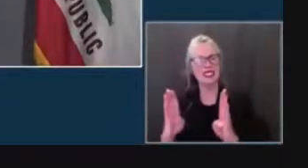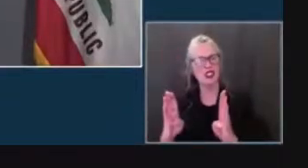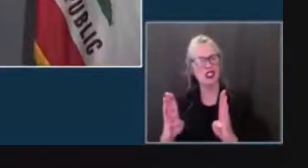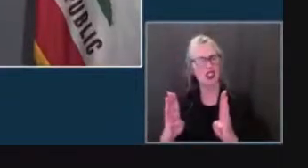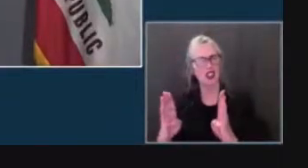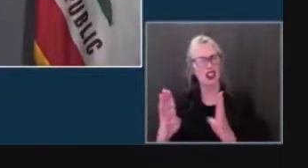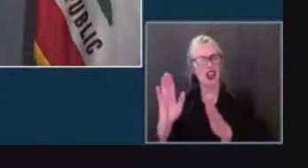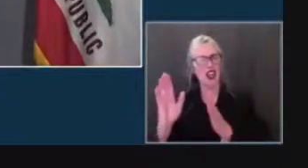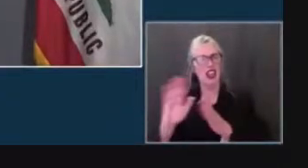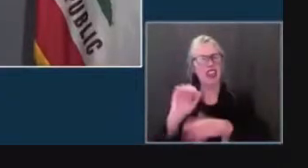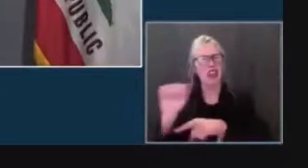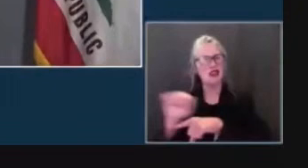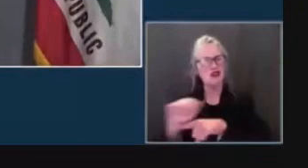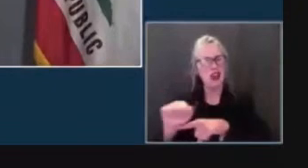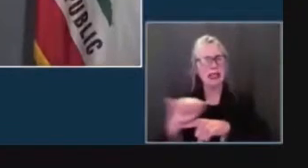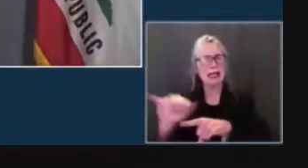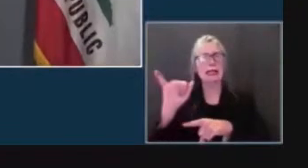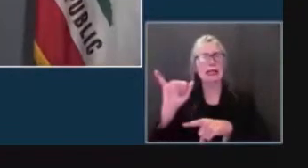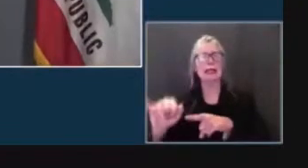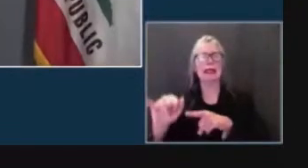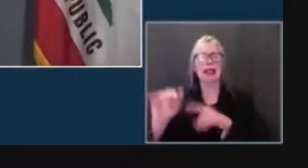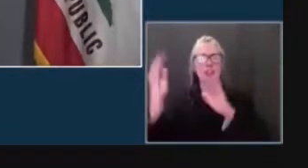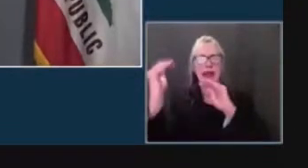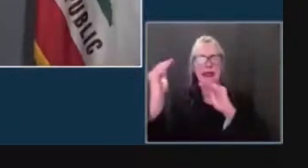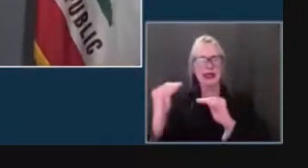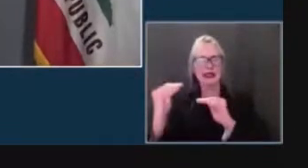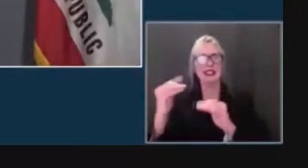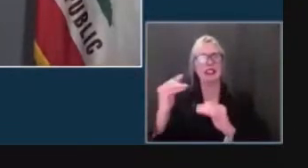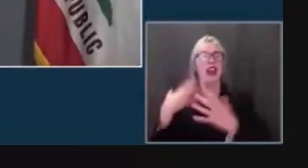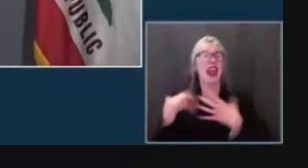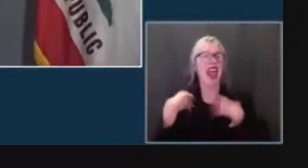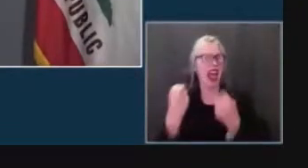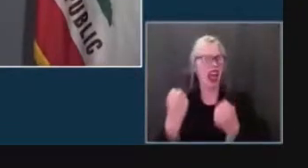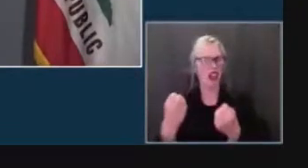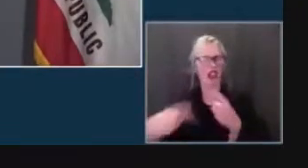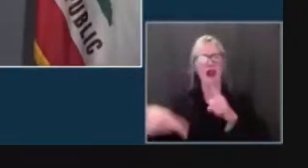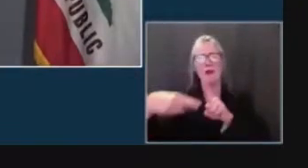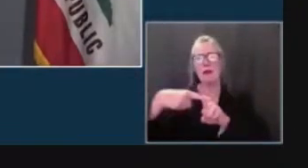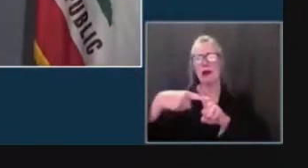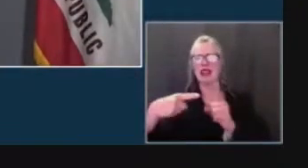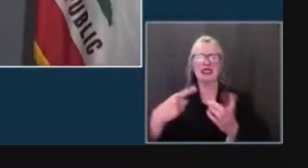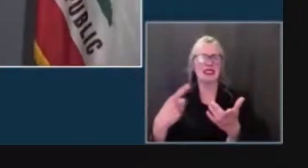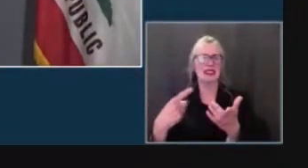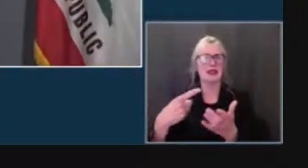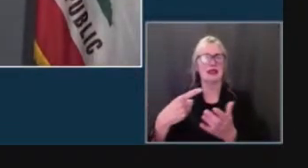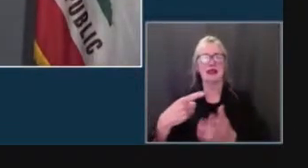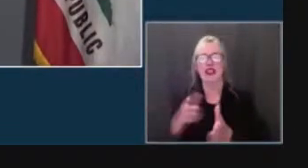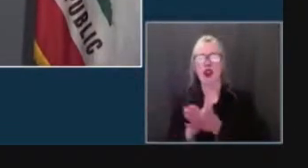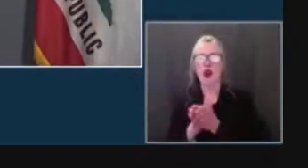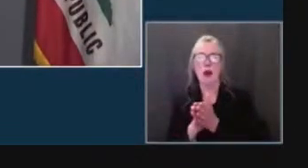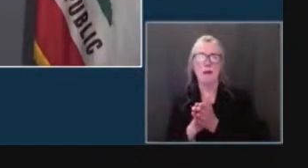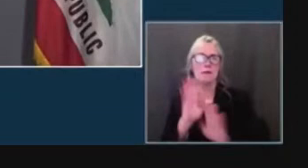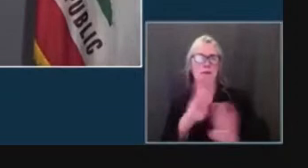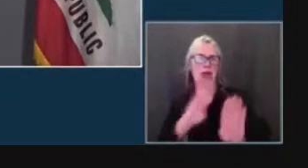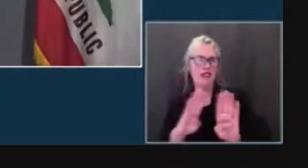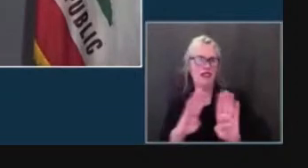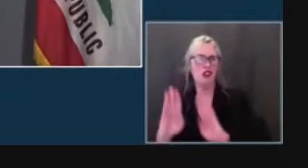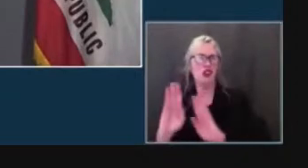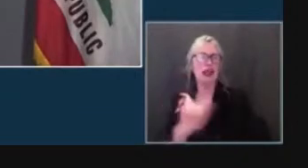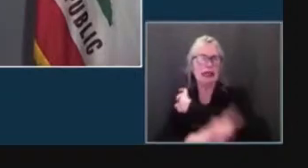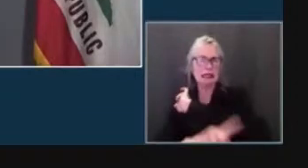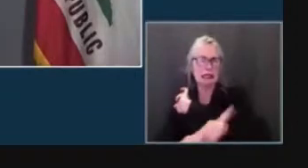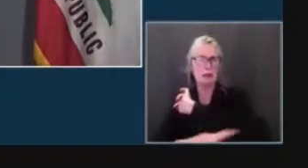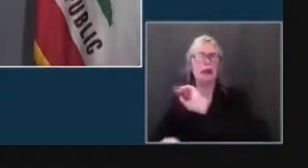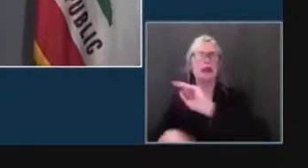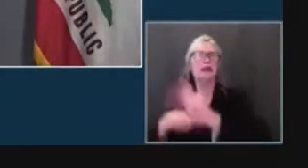health and safety guidance, and discipline policies. Now, one of these vouchers initiatives was withdrawn, but the